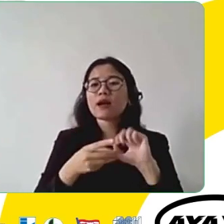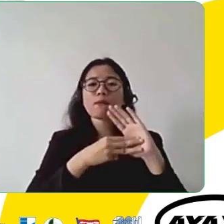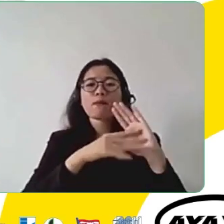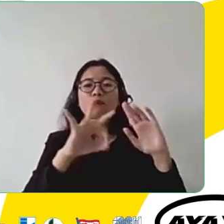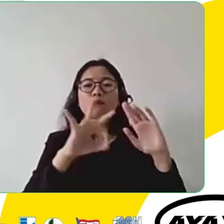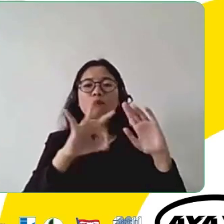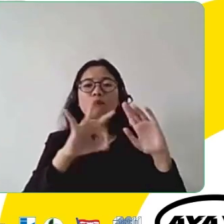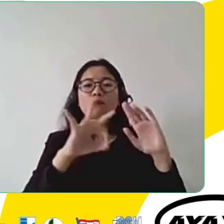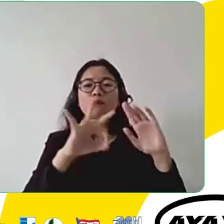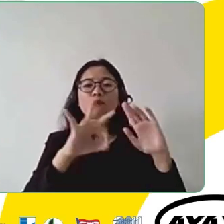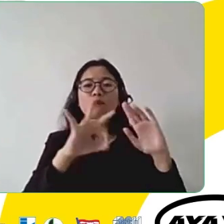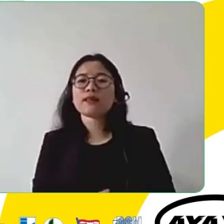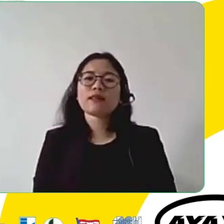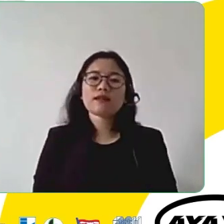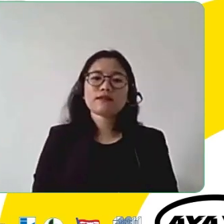we change